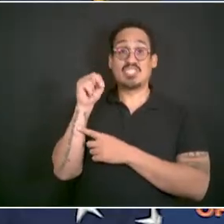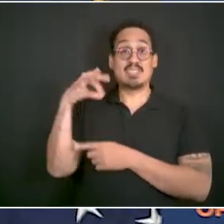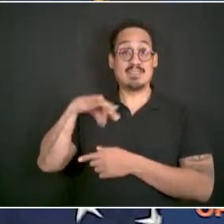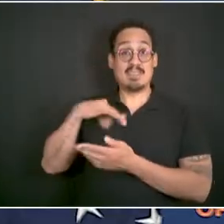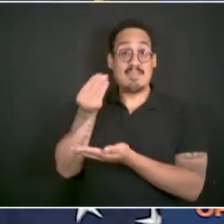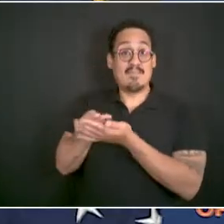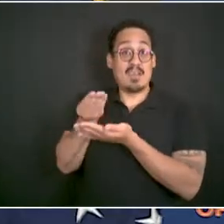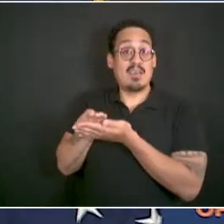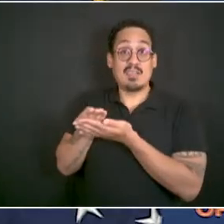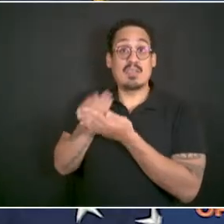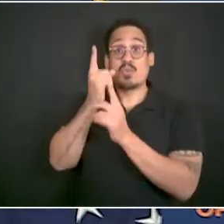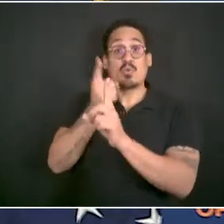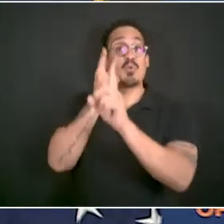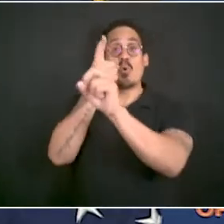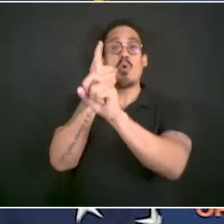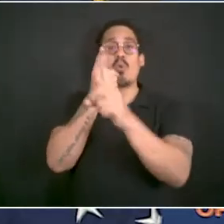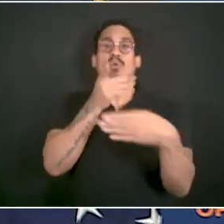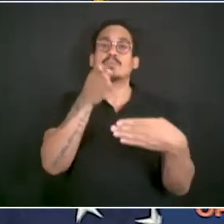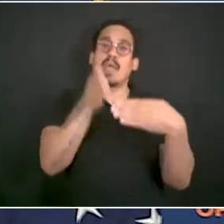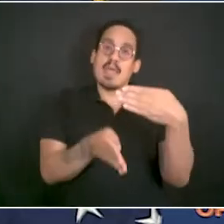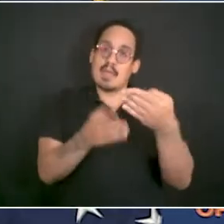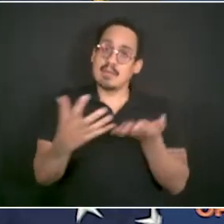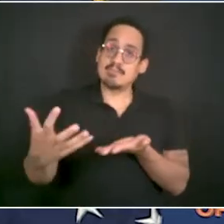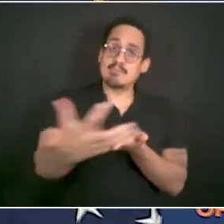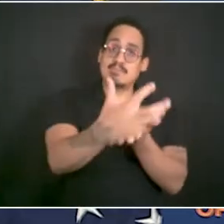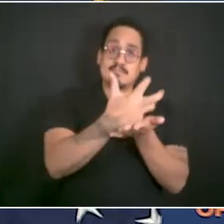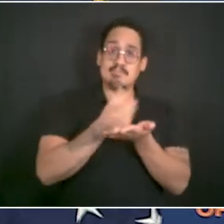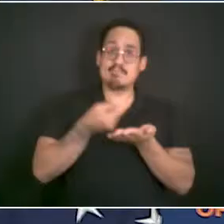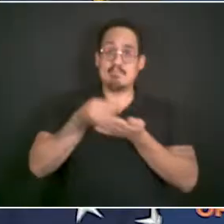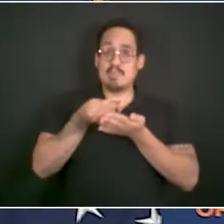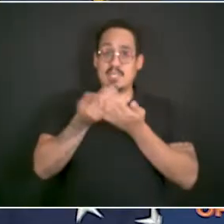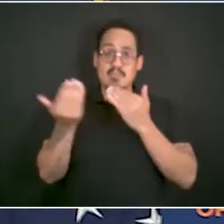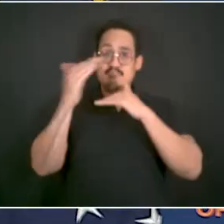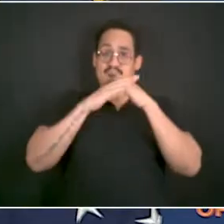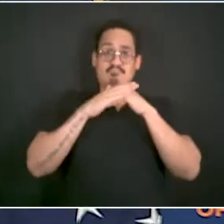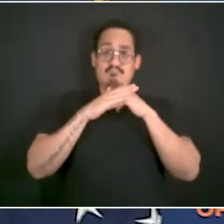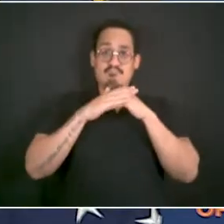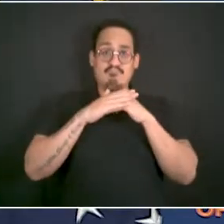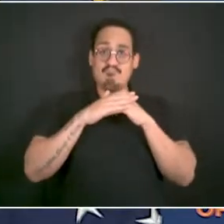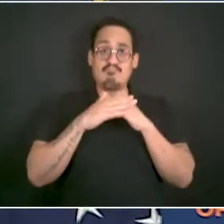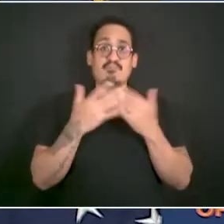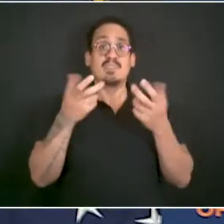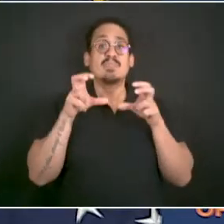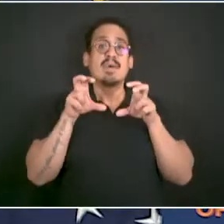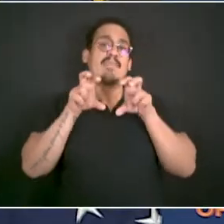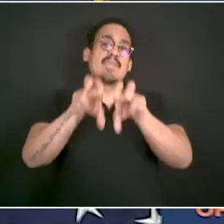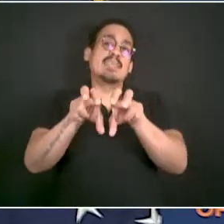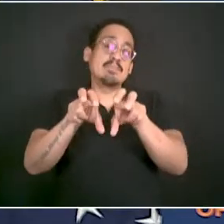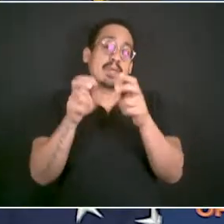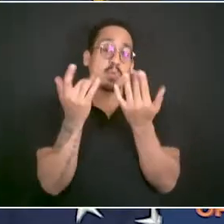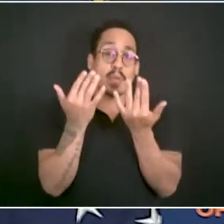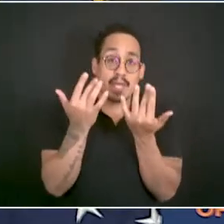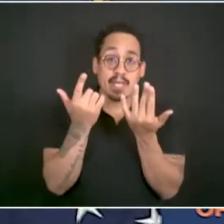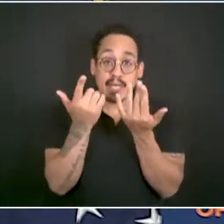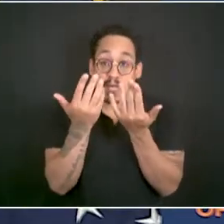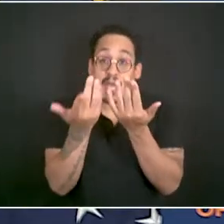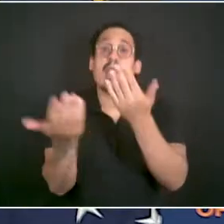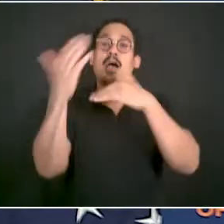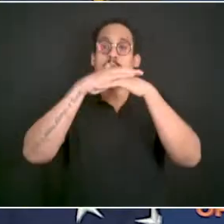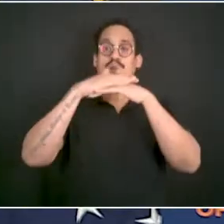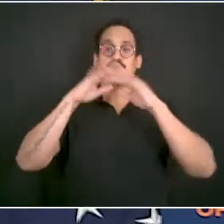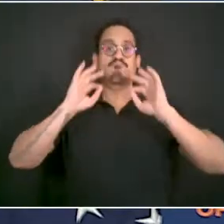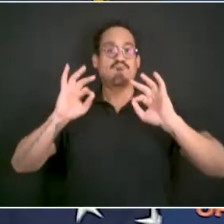to make sure that whomever we use as investments is not in any way breaking any laws.